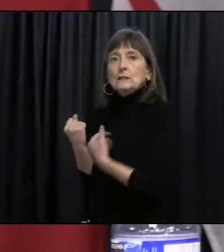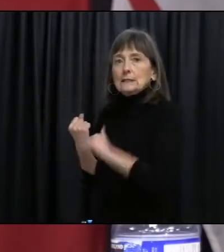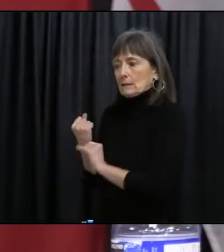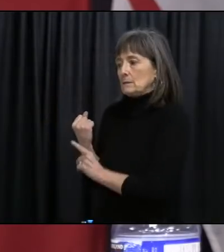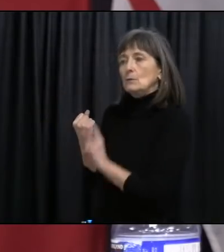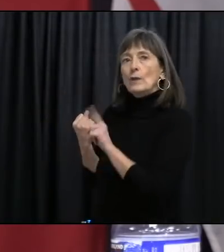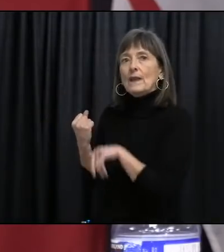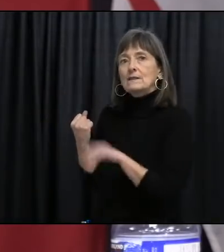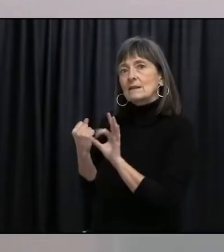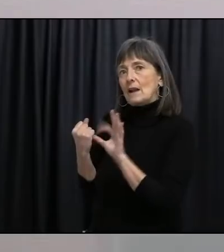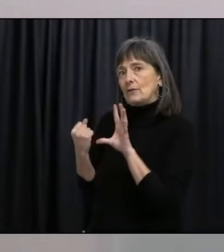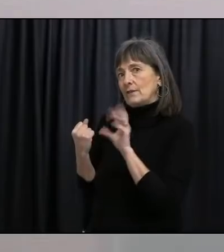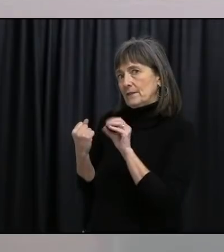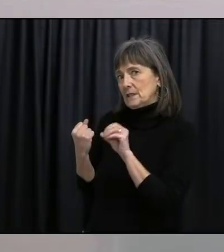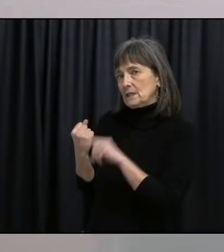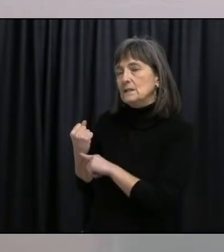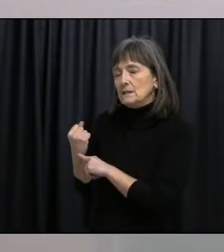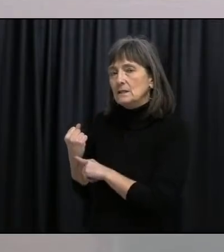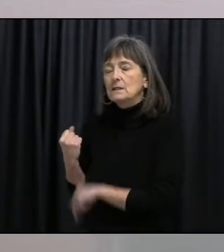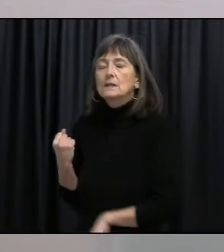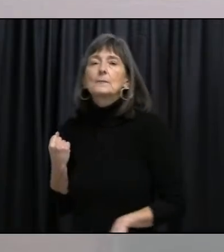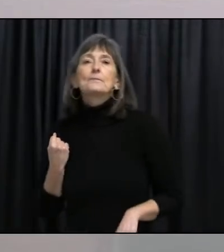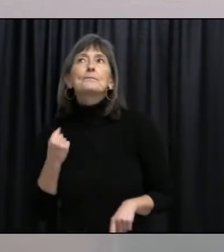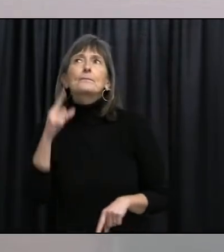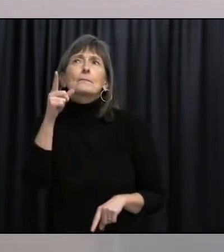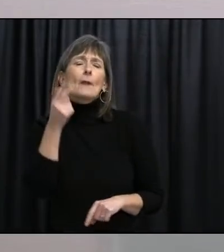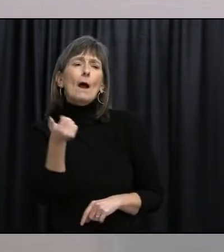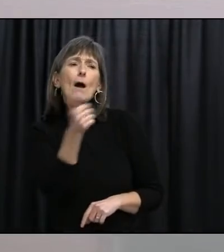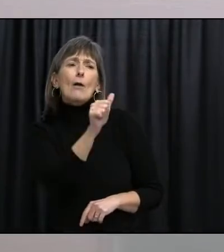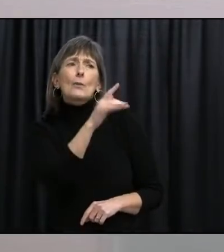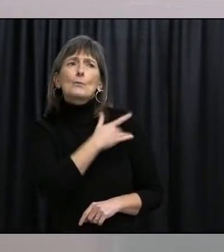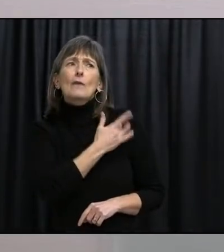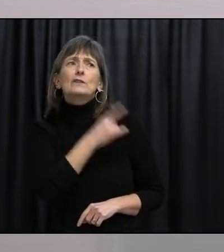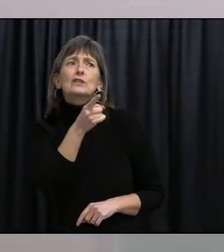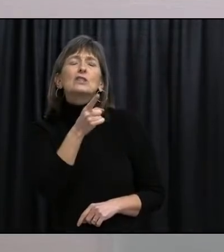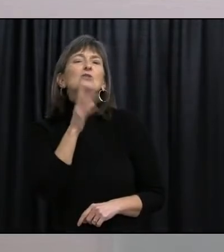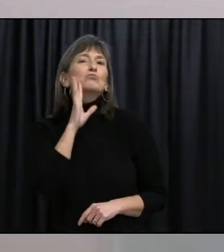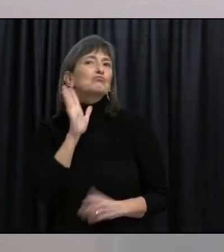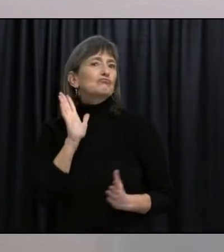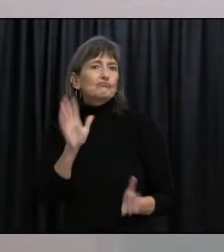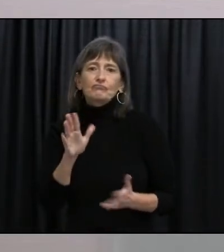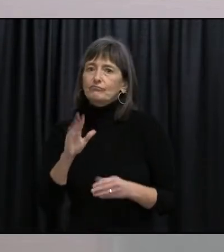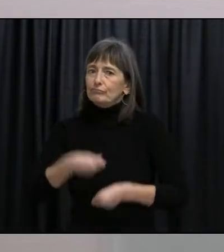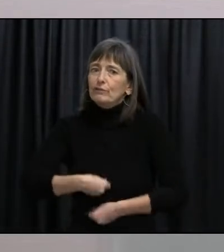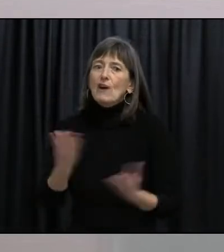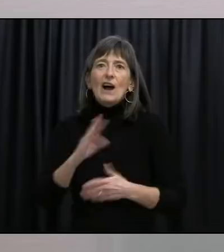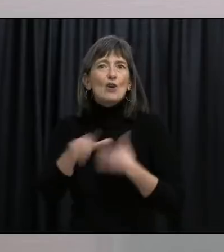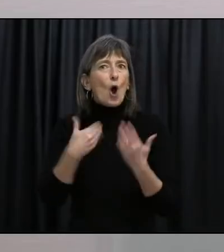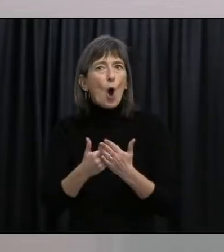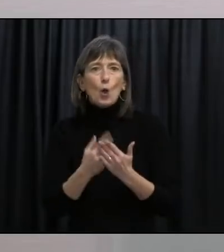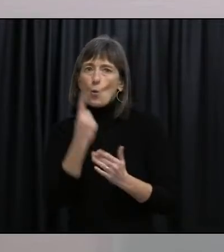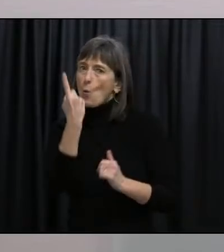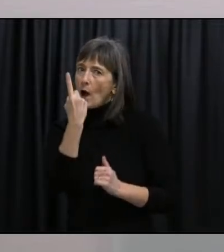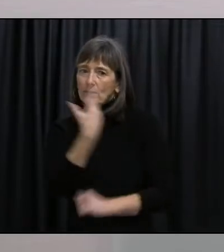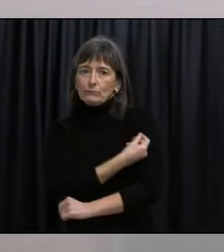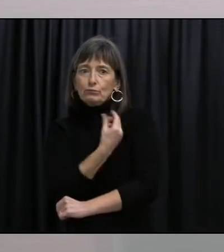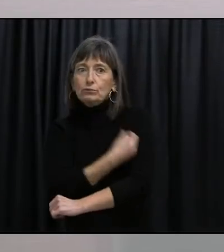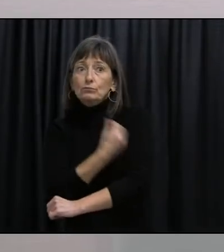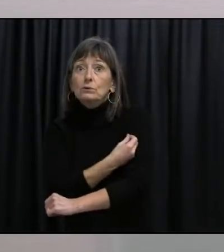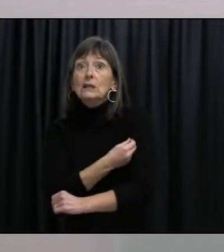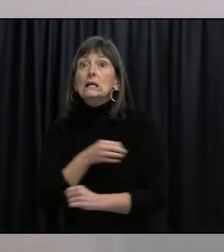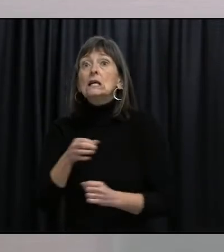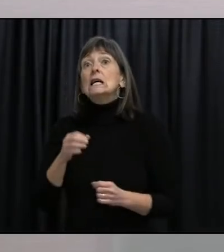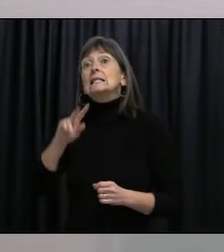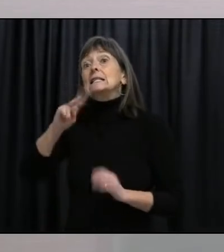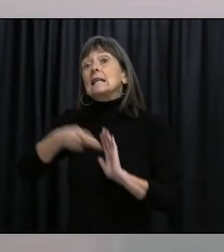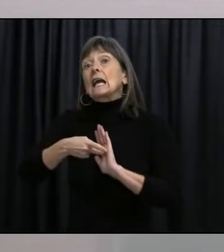And other provinces have decided to just focus on getting everyone with a single shot and then delay the second shot